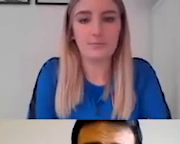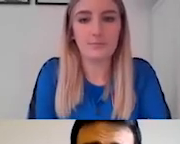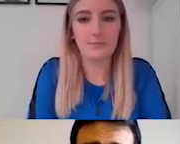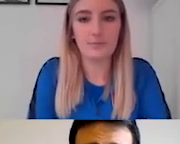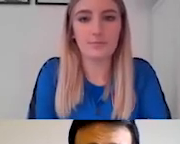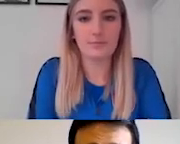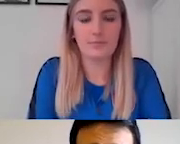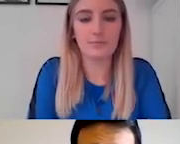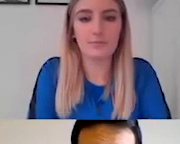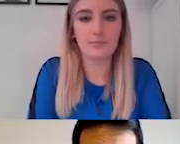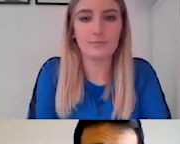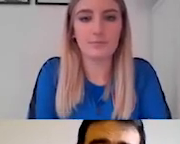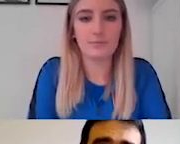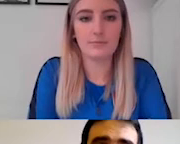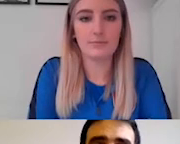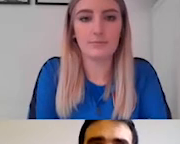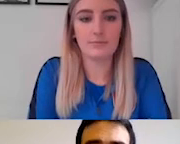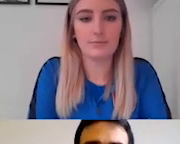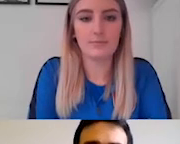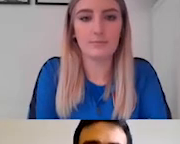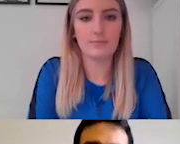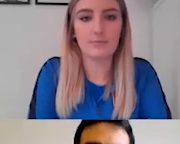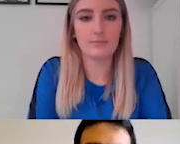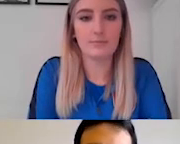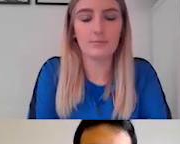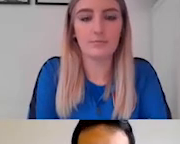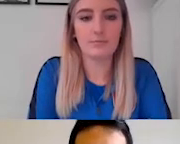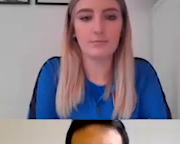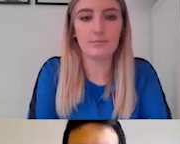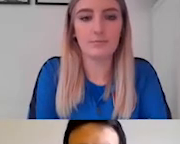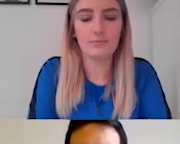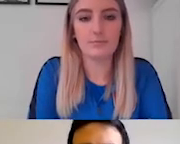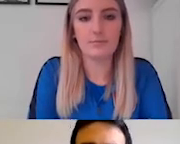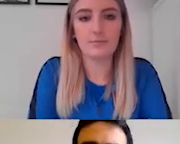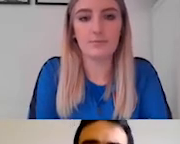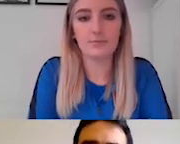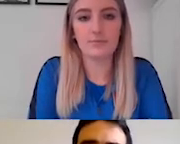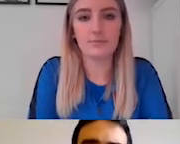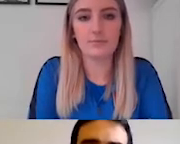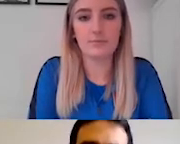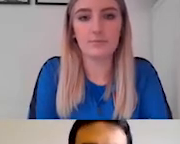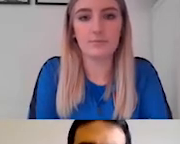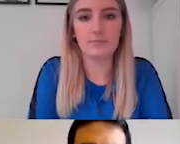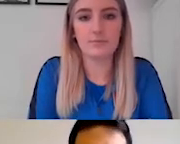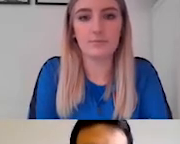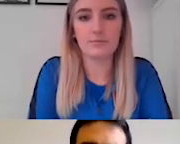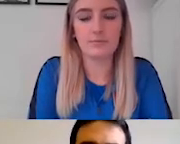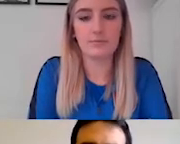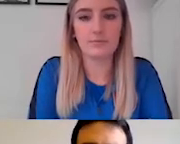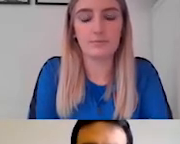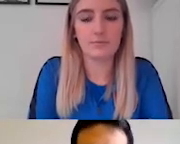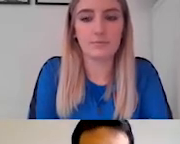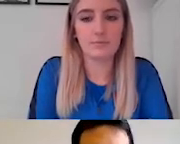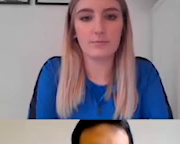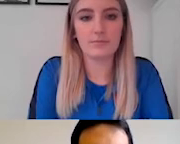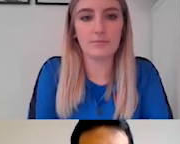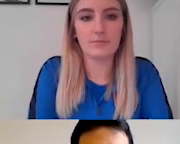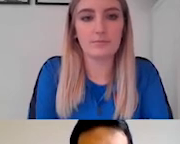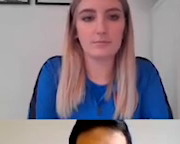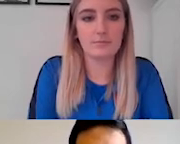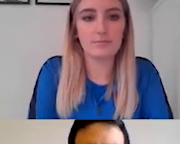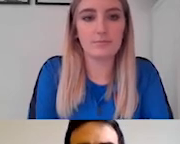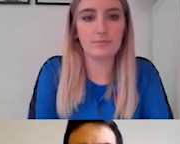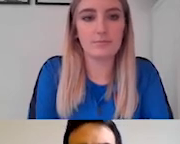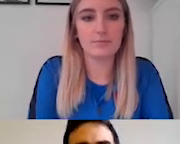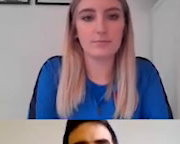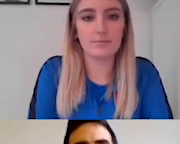at the minute, the FA and County FAs deliver a number of local and regional national programmes to get players on the